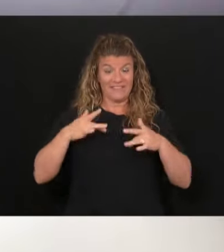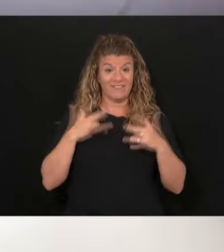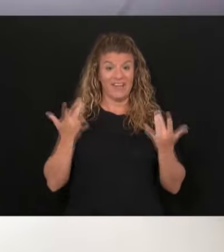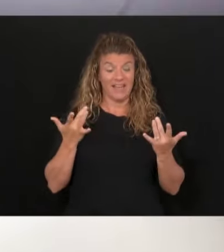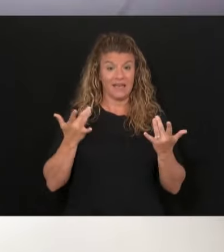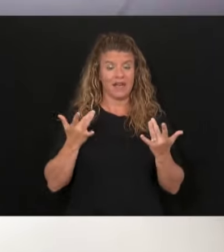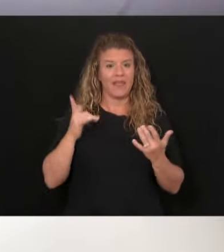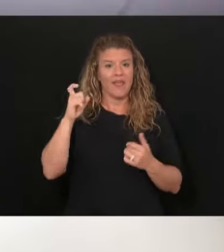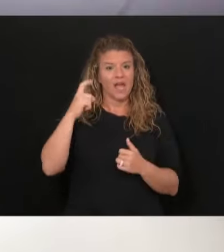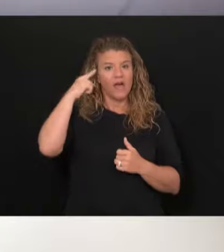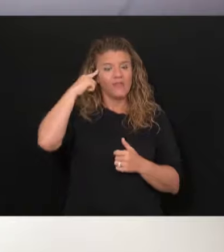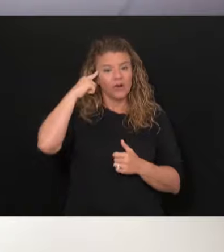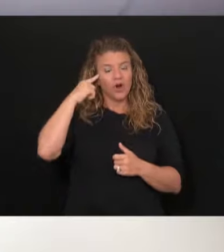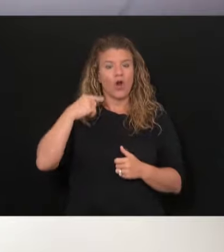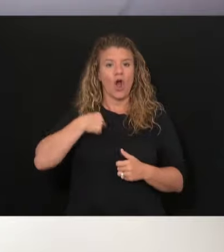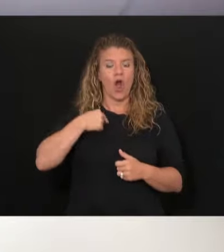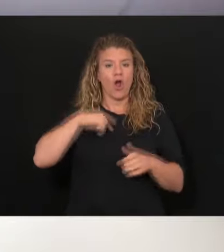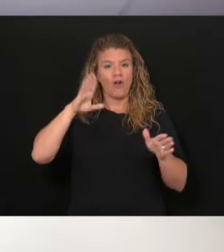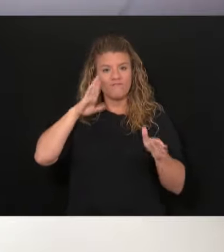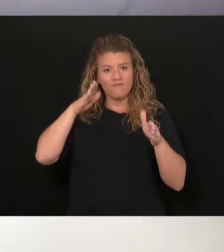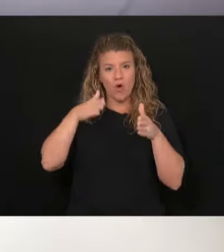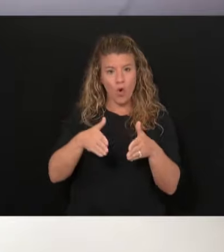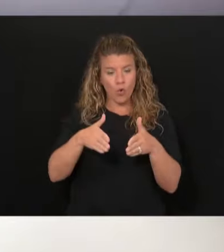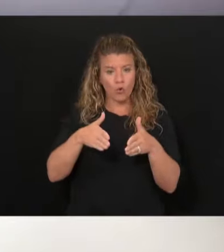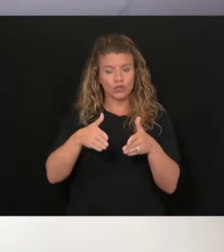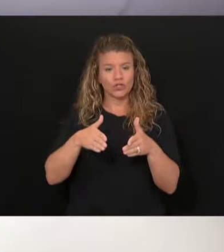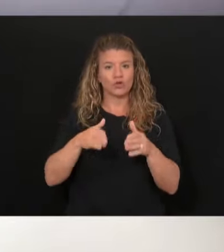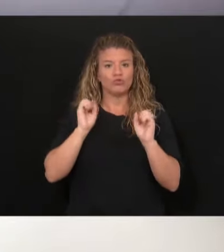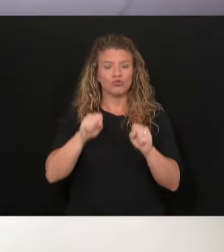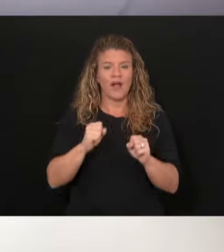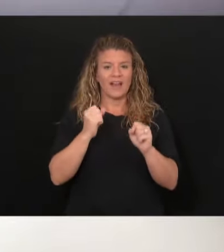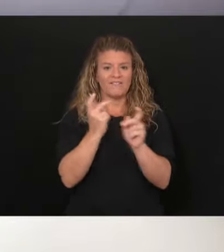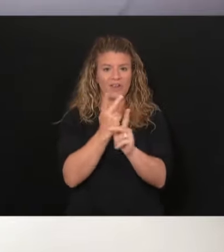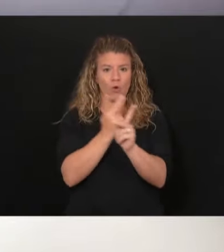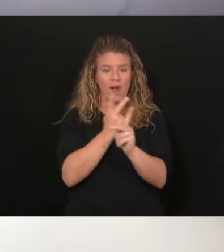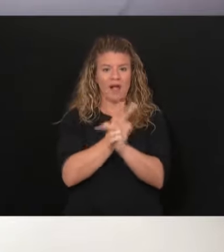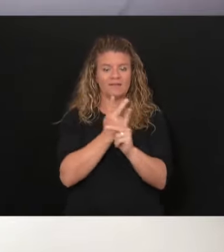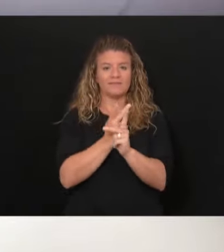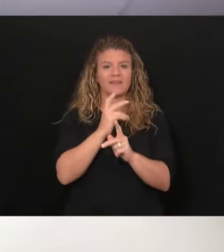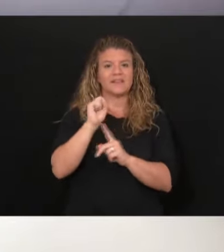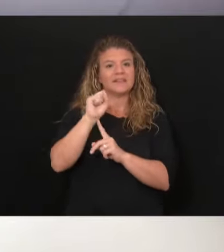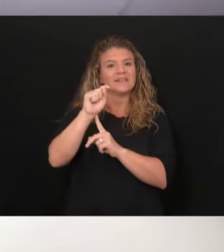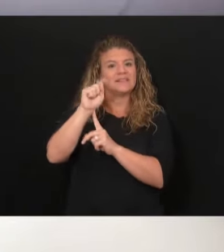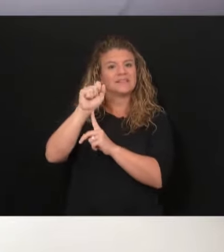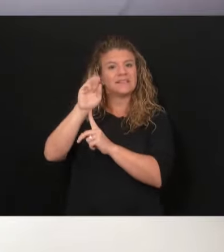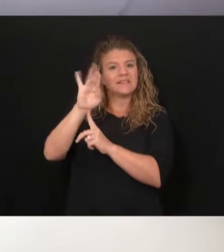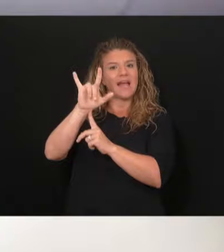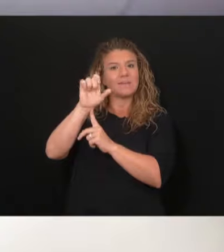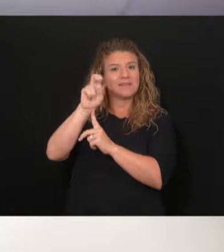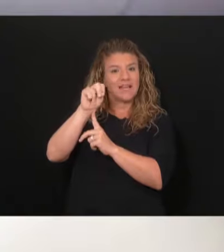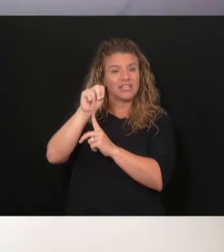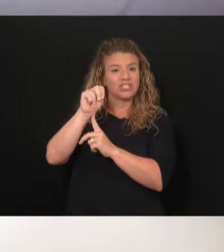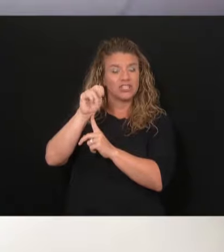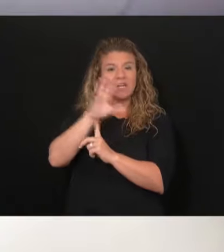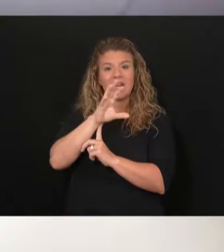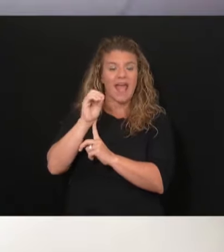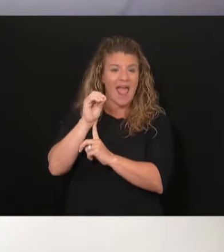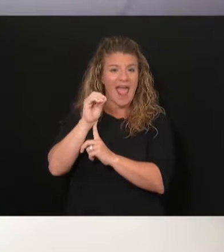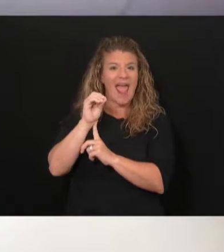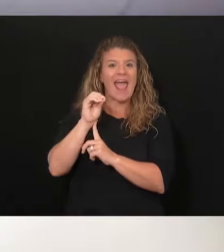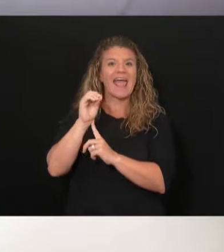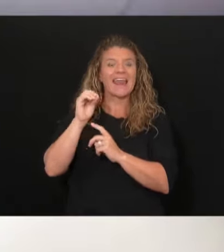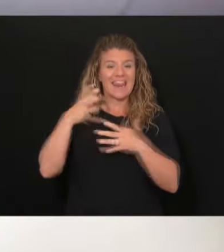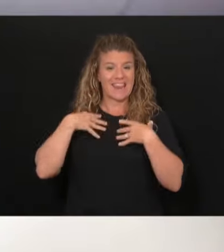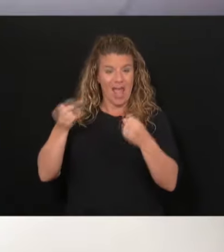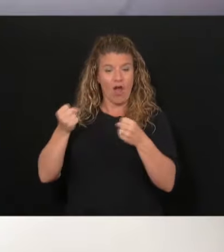us focused on stabilization of population as one of our primary missions. So focusing on making sure that our